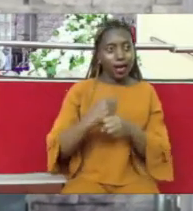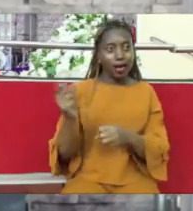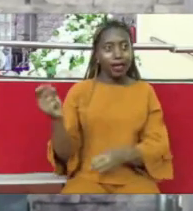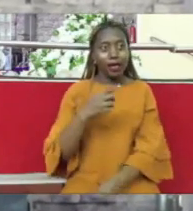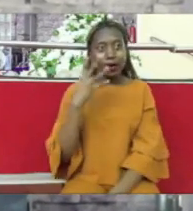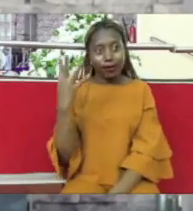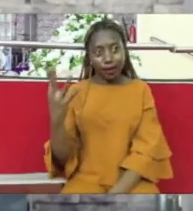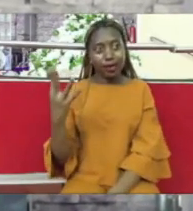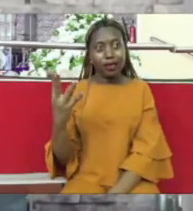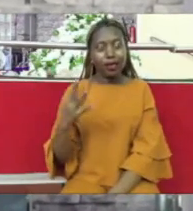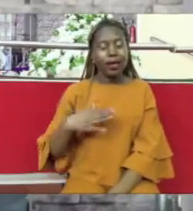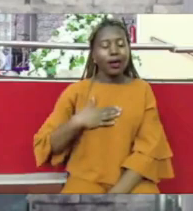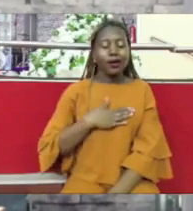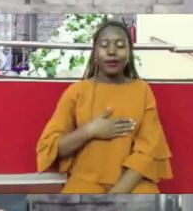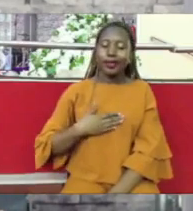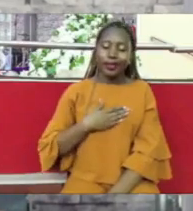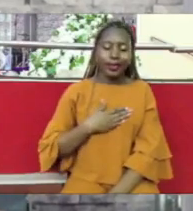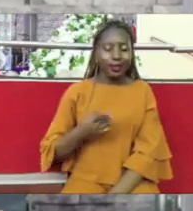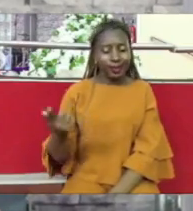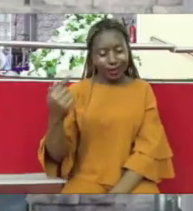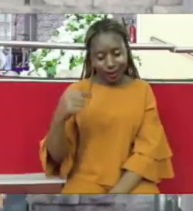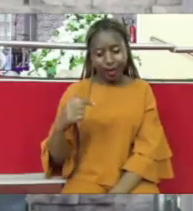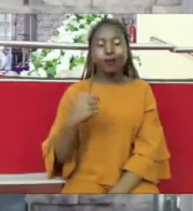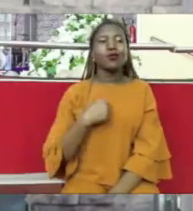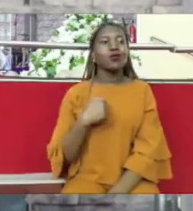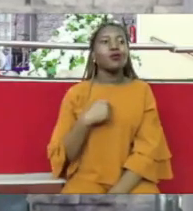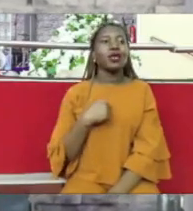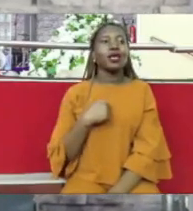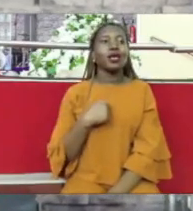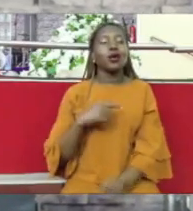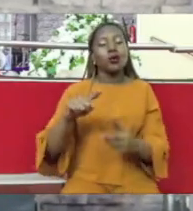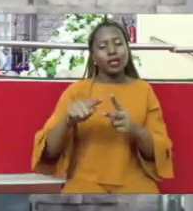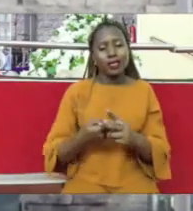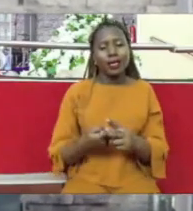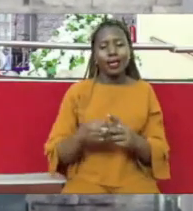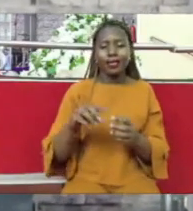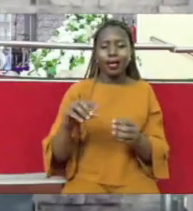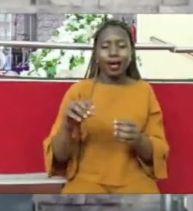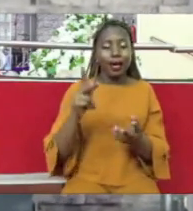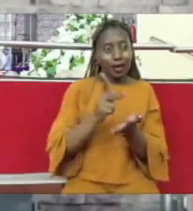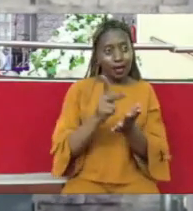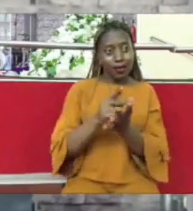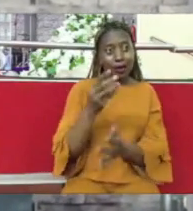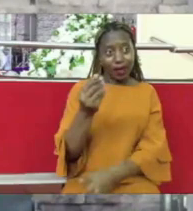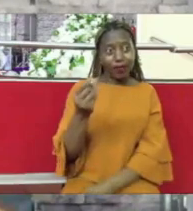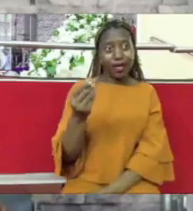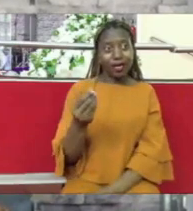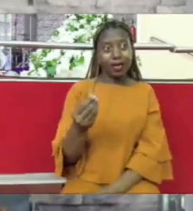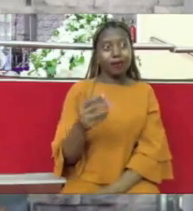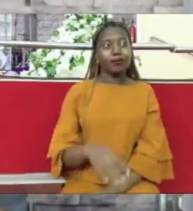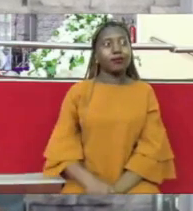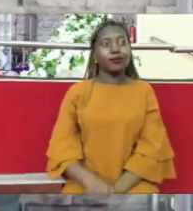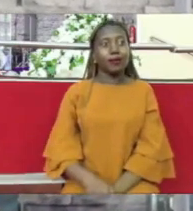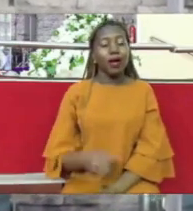ujao mwezi wa 4. Tafadhali nitafute. Amen. Tuanze kuwekeza. We start saving. I know I'll go and talk to the